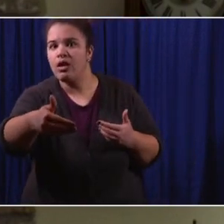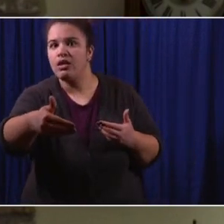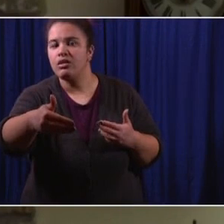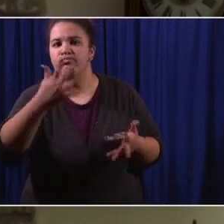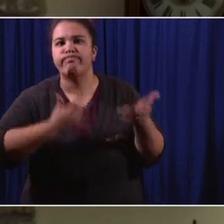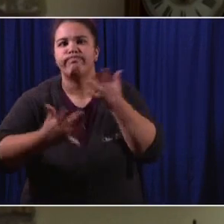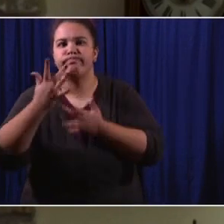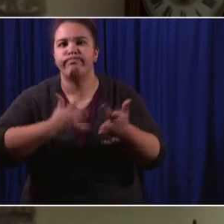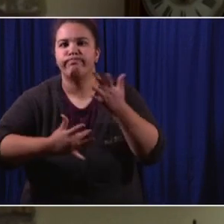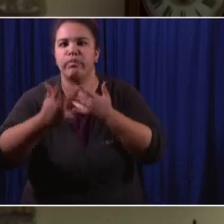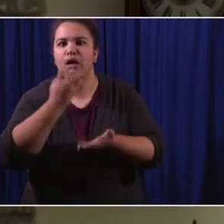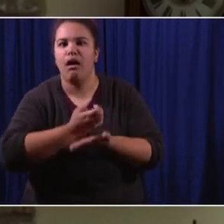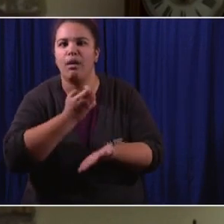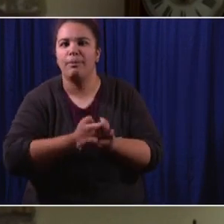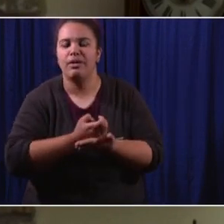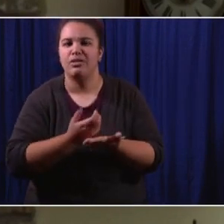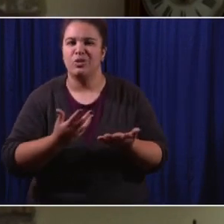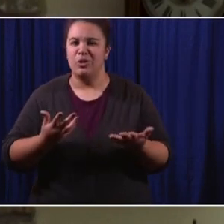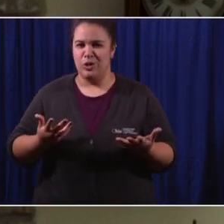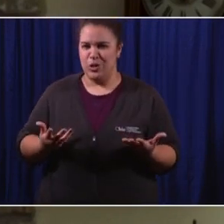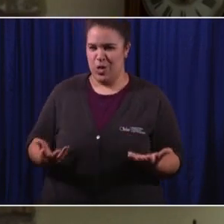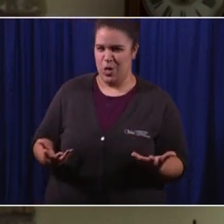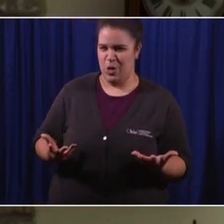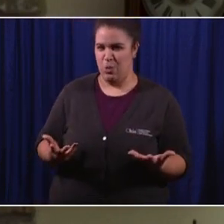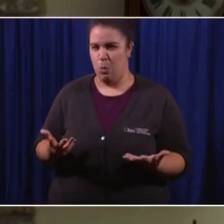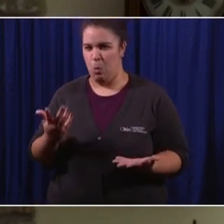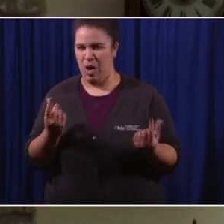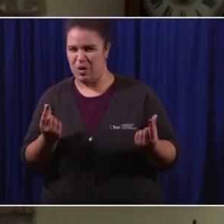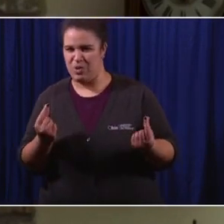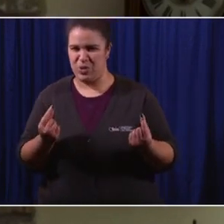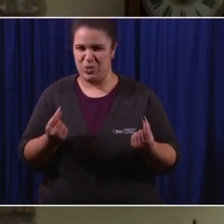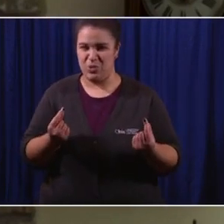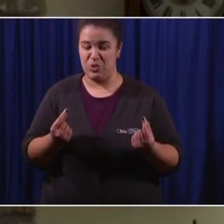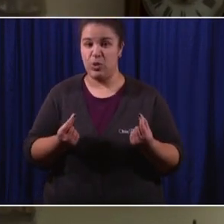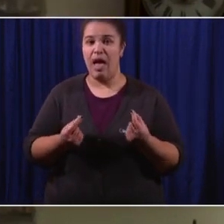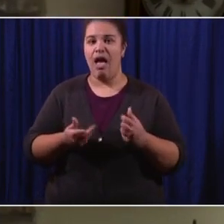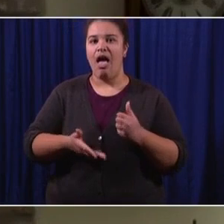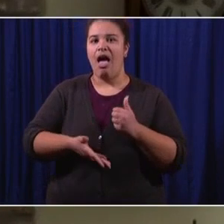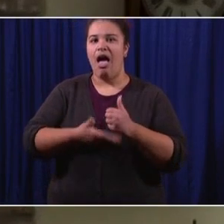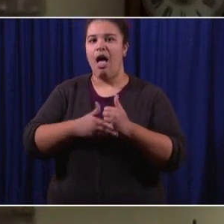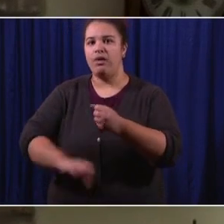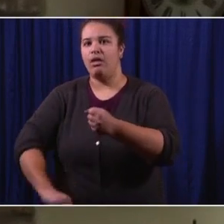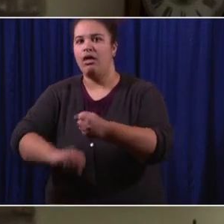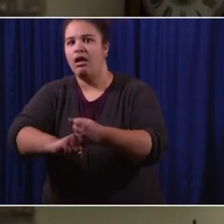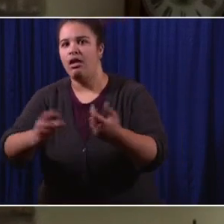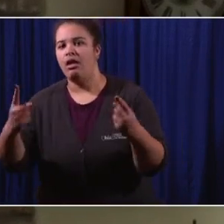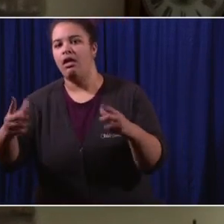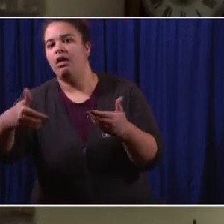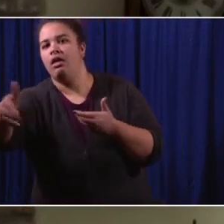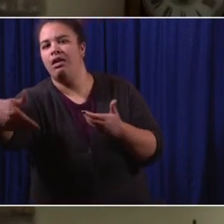that short of additional reopenings or a vaccine? Well,